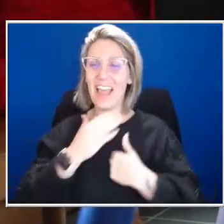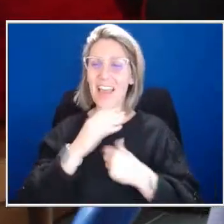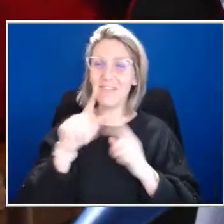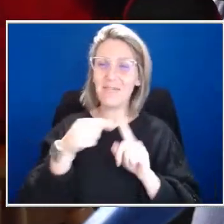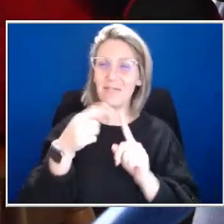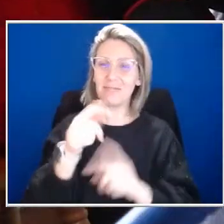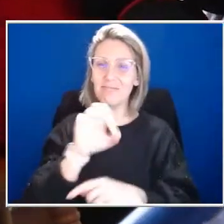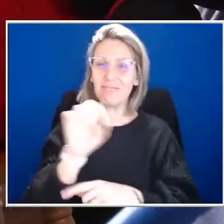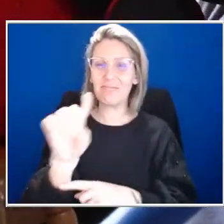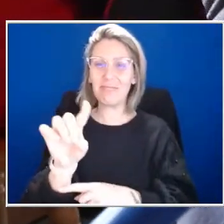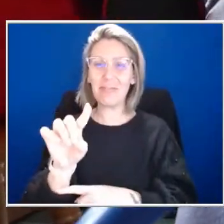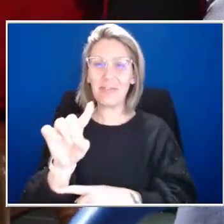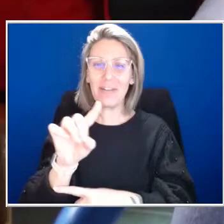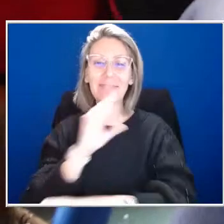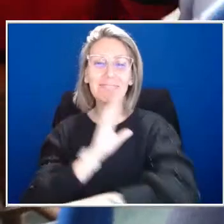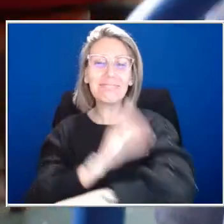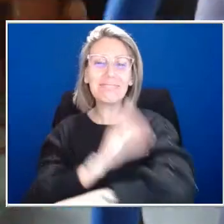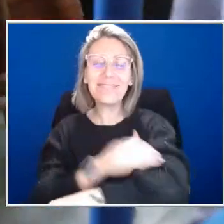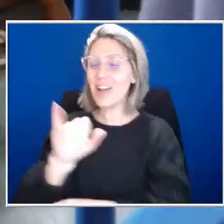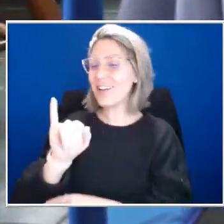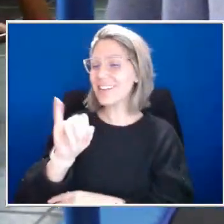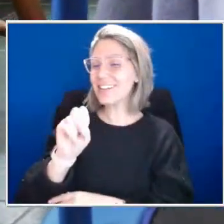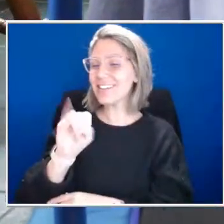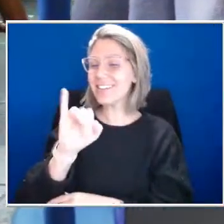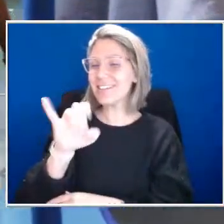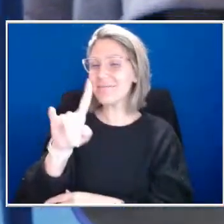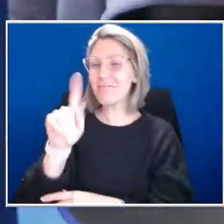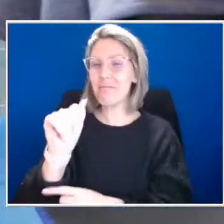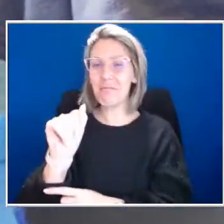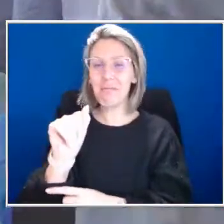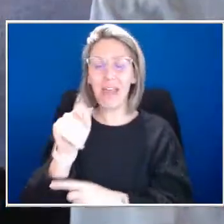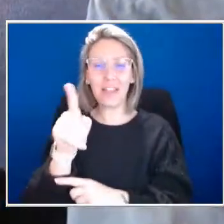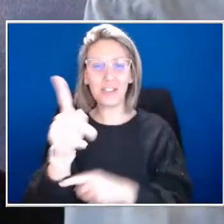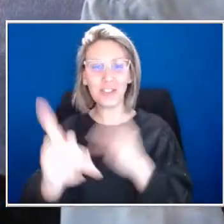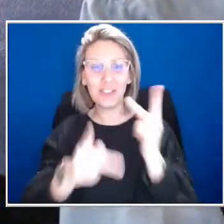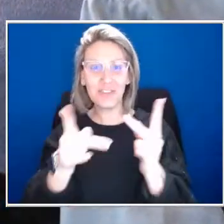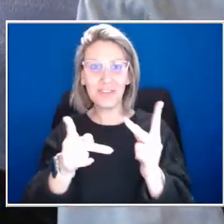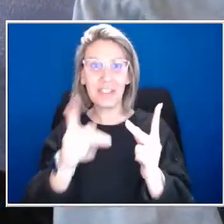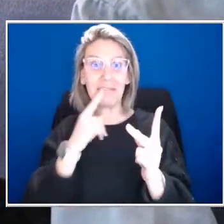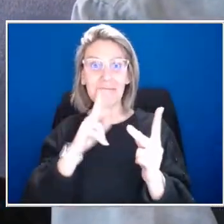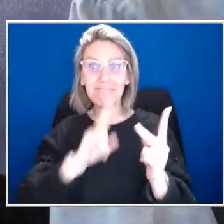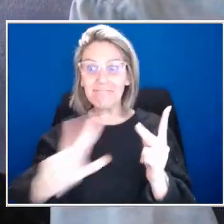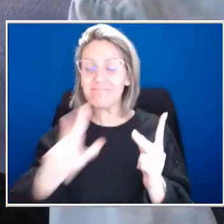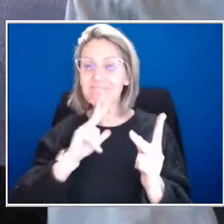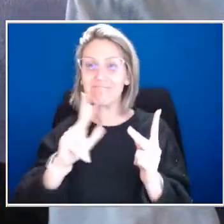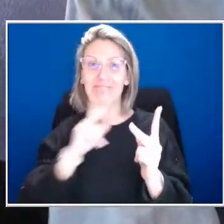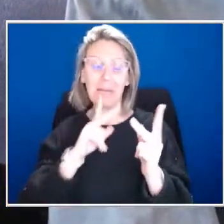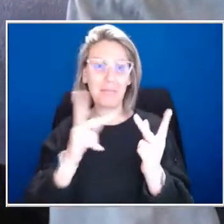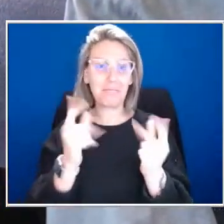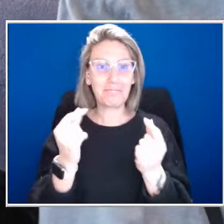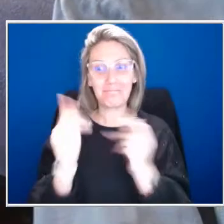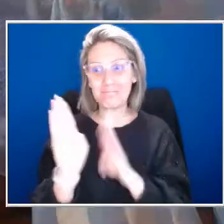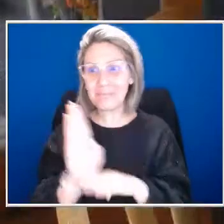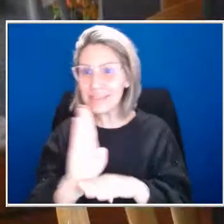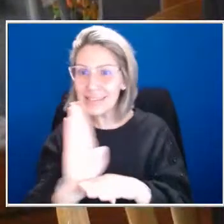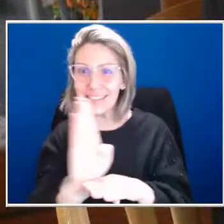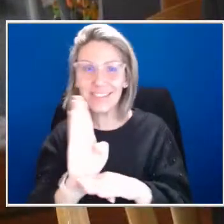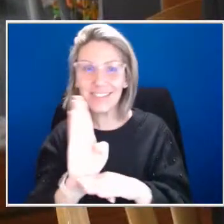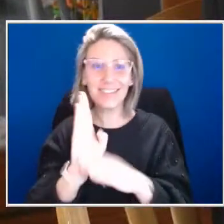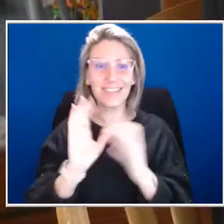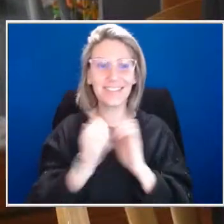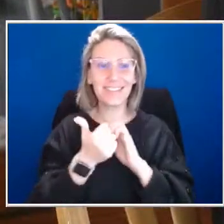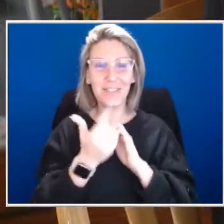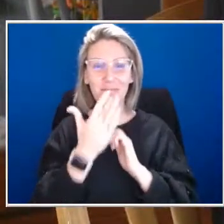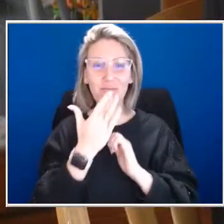Very energetic, she Yes. This rambunctious 3-year-old keeps the Taylors busy, and that's exactly how Gene prefers it. He's